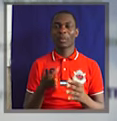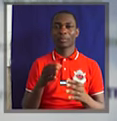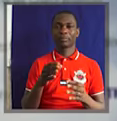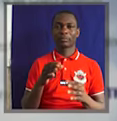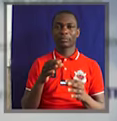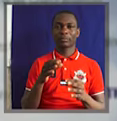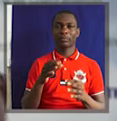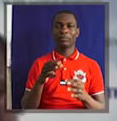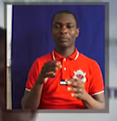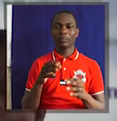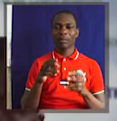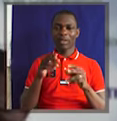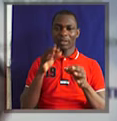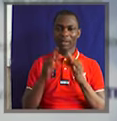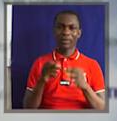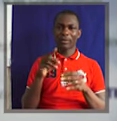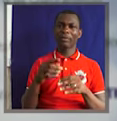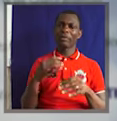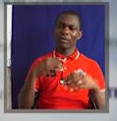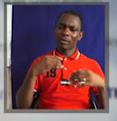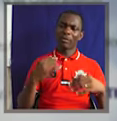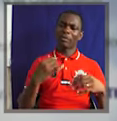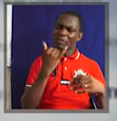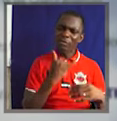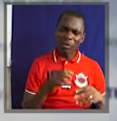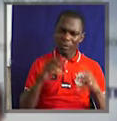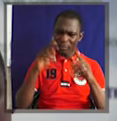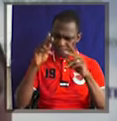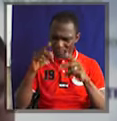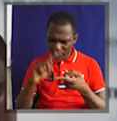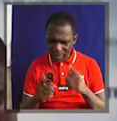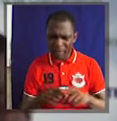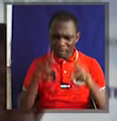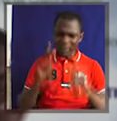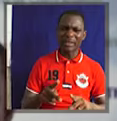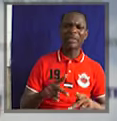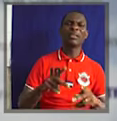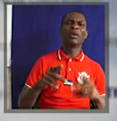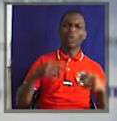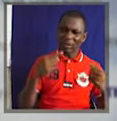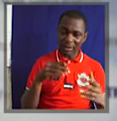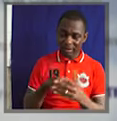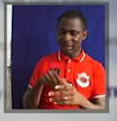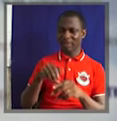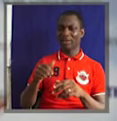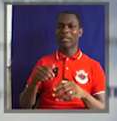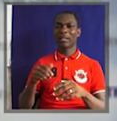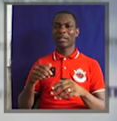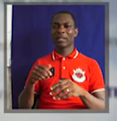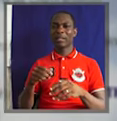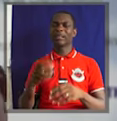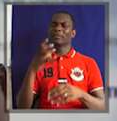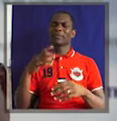nua nipa bonne ema ekọ onipa no akoma mu no onipa no de yawo eka ensem bia ensa se oka adigu obi